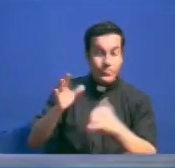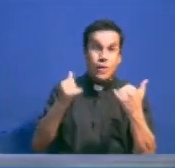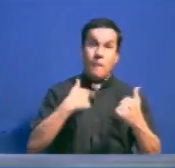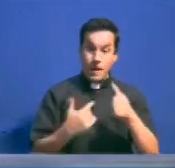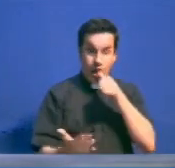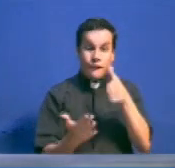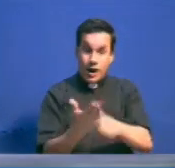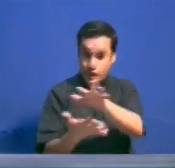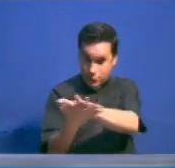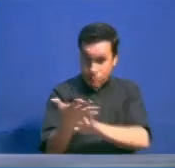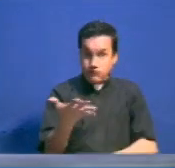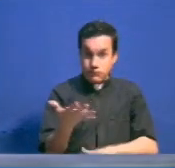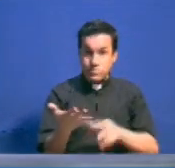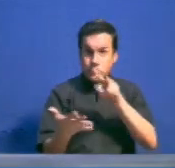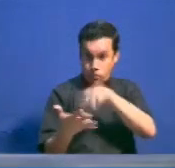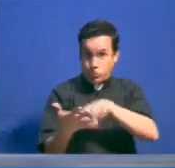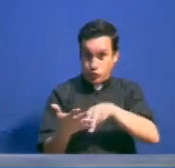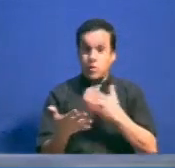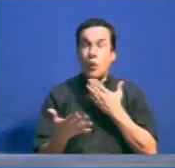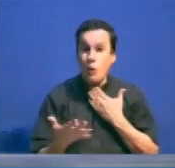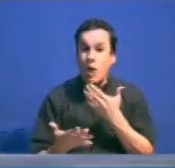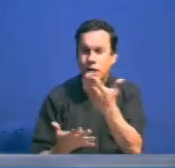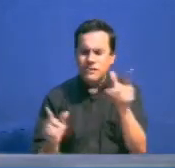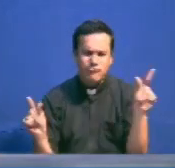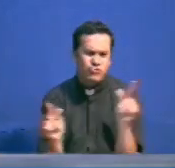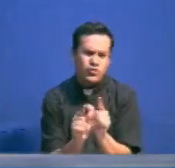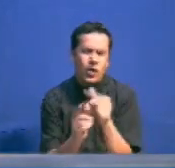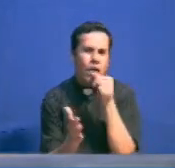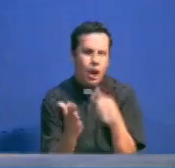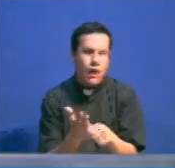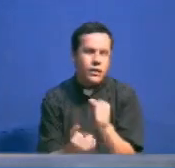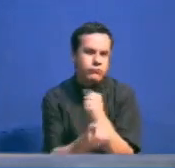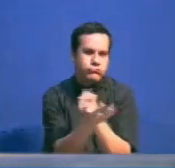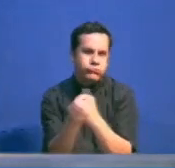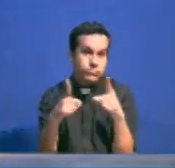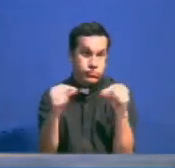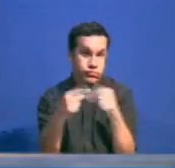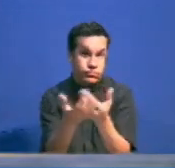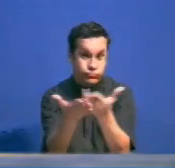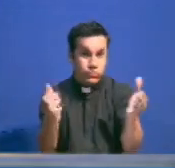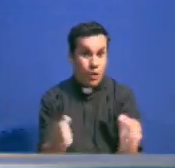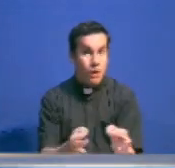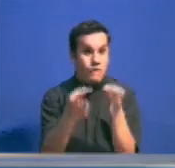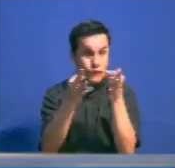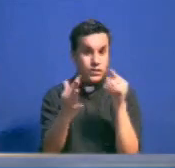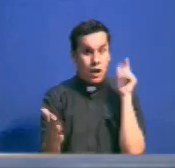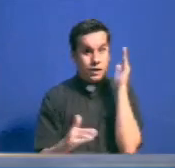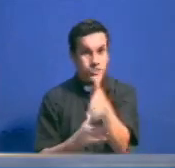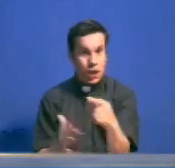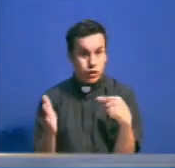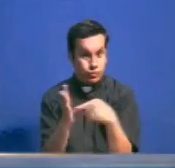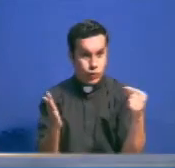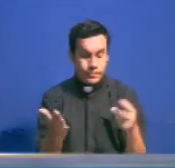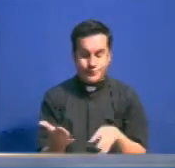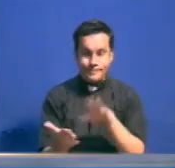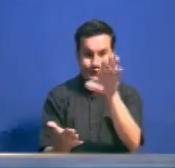out because it's a very short one and I want to go straight away to the matter.